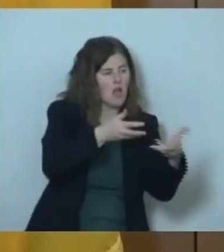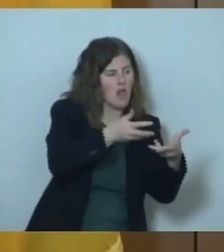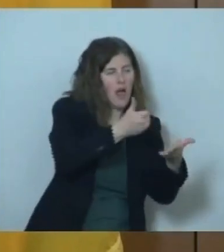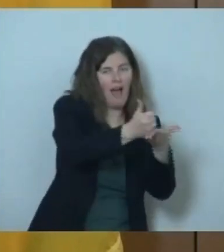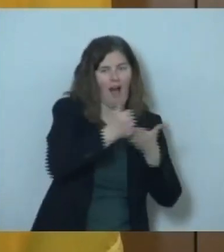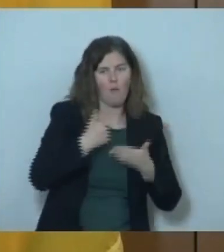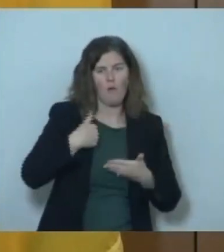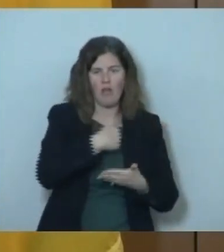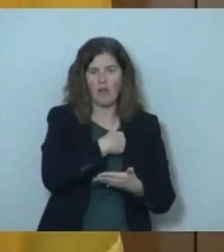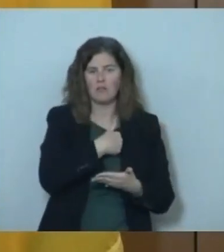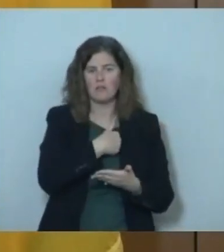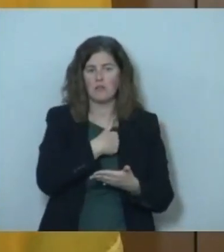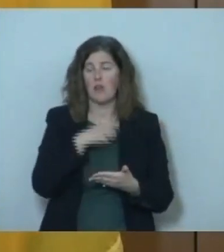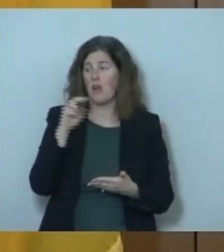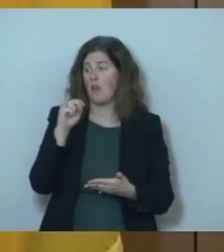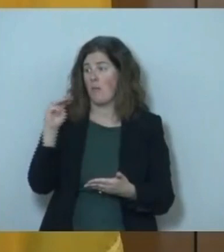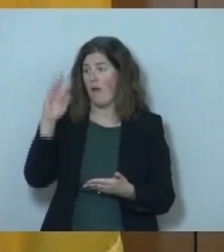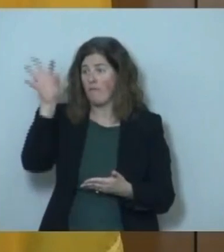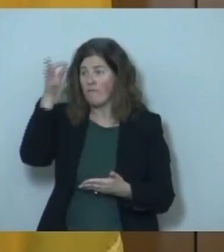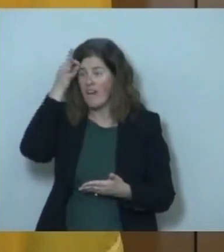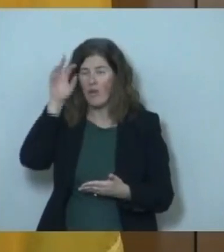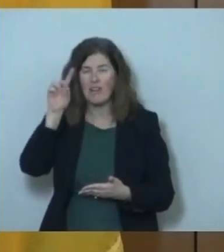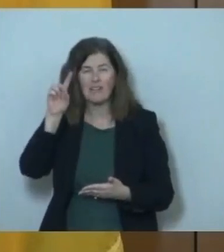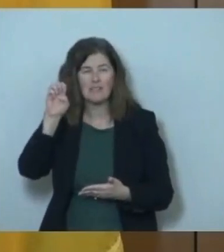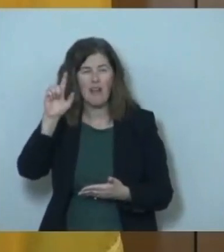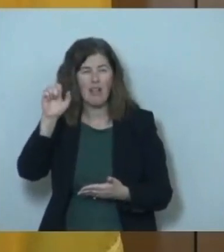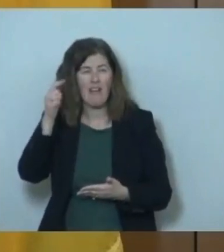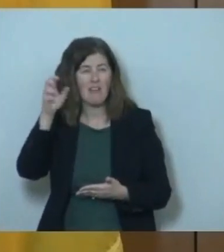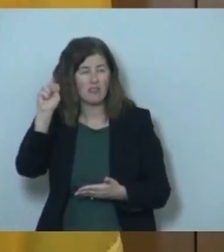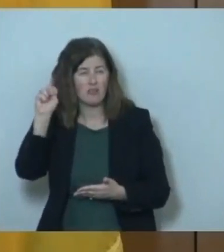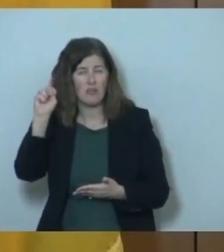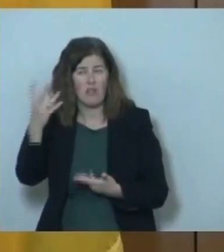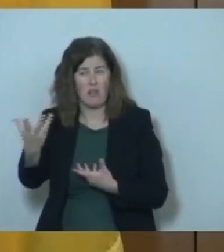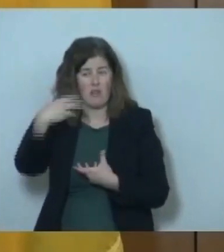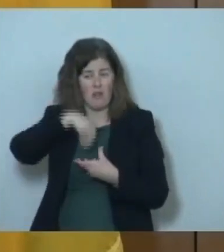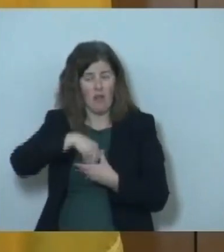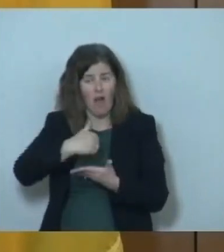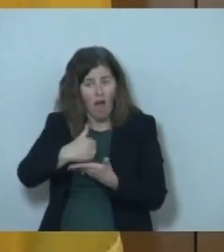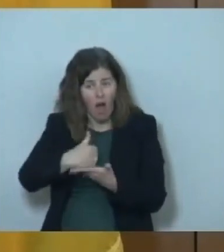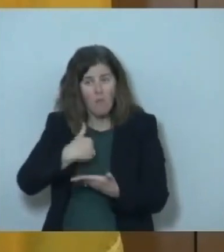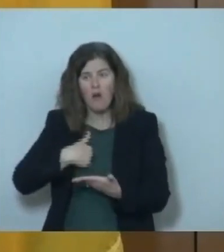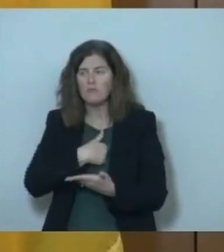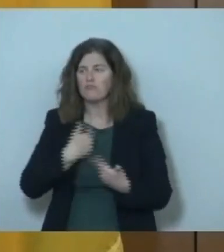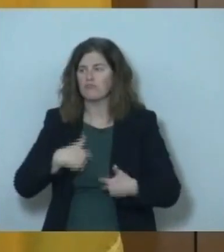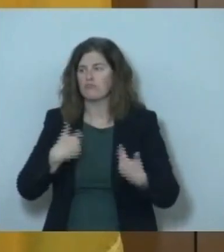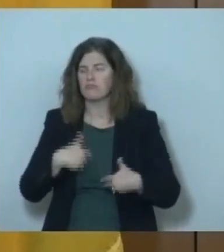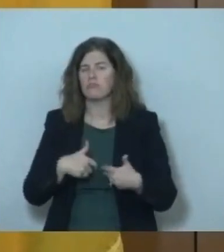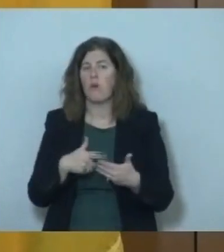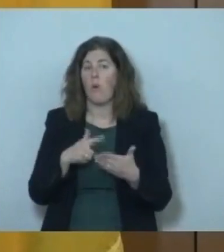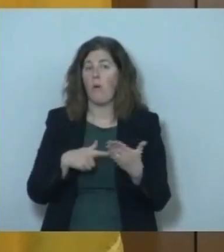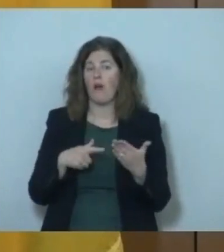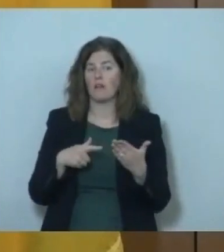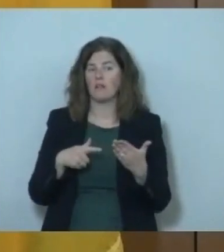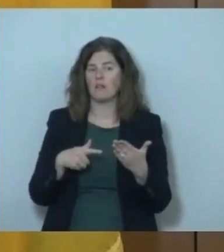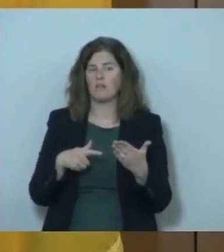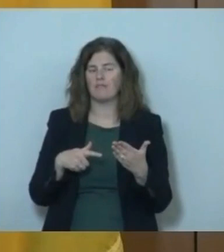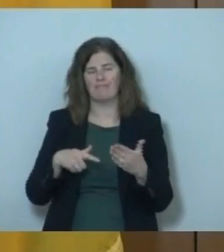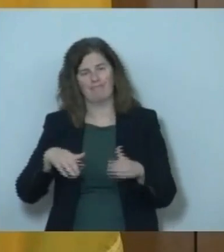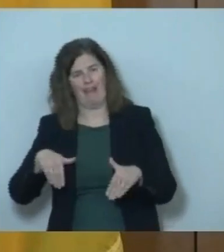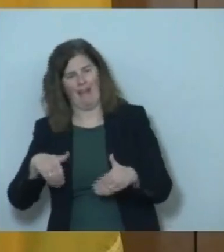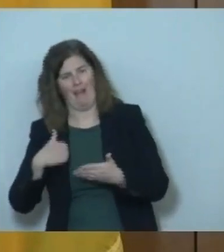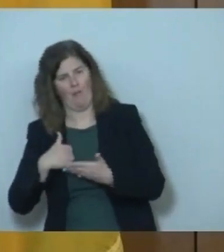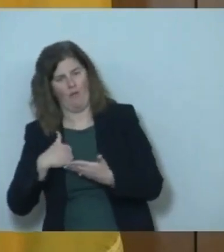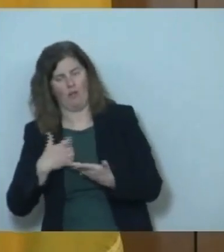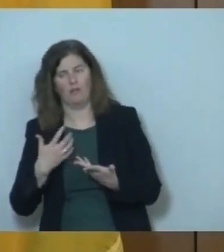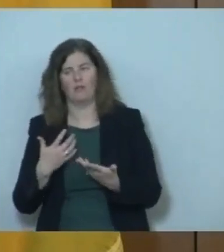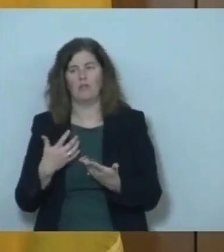helpful. The New Mexico federal delegation has been very engaged and helpful. And what hasn't been helpful is